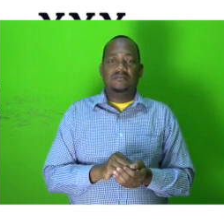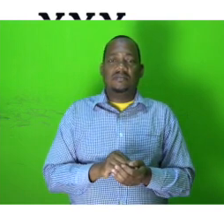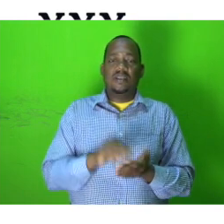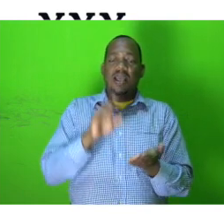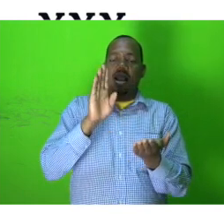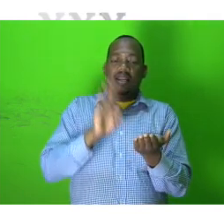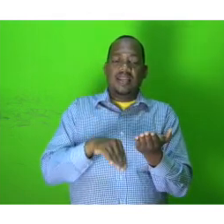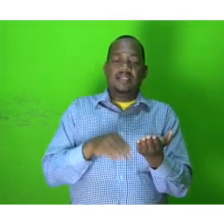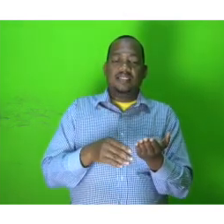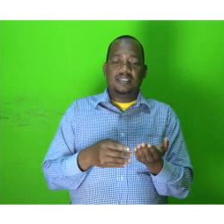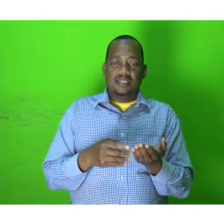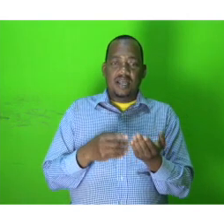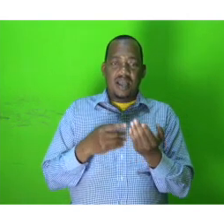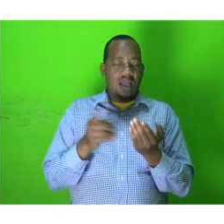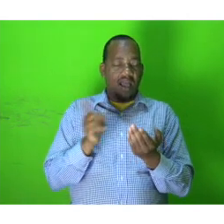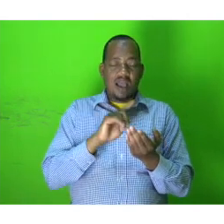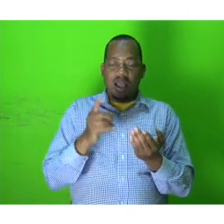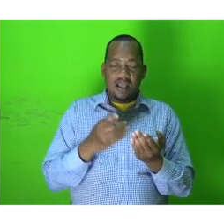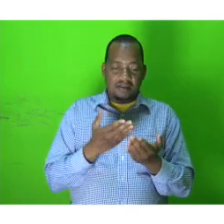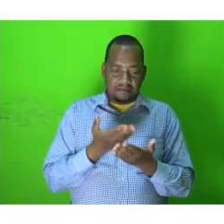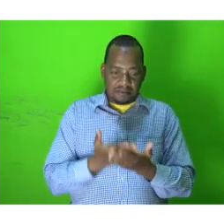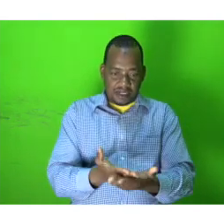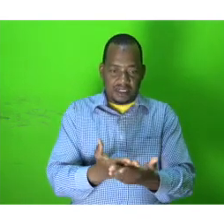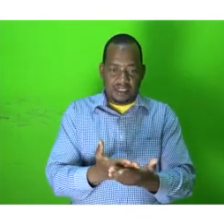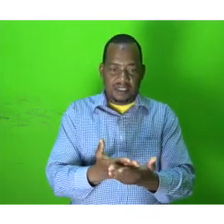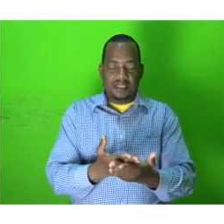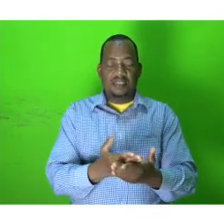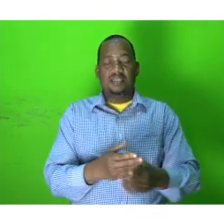less unpresented check,